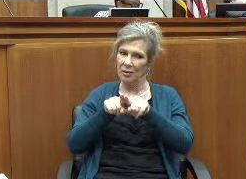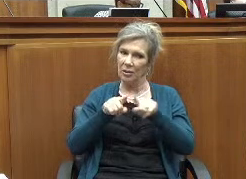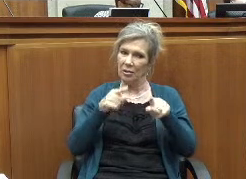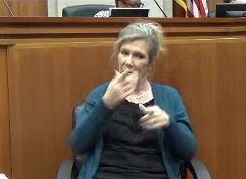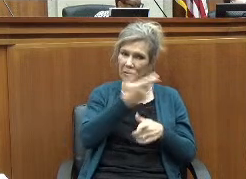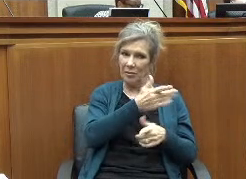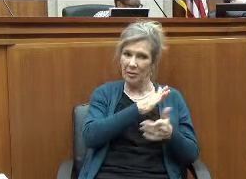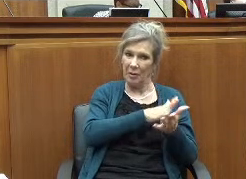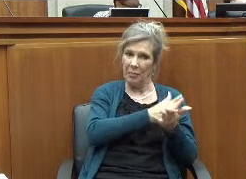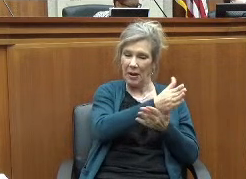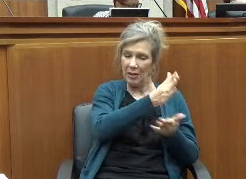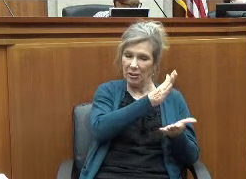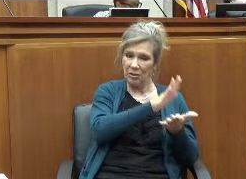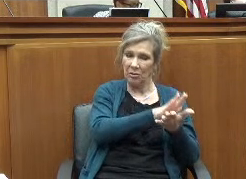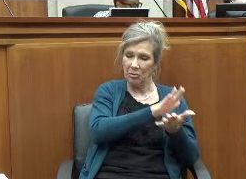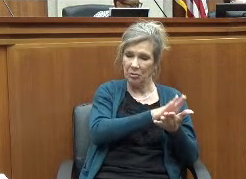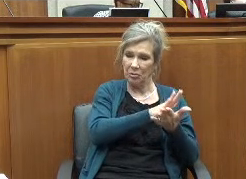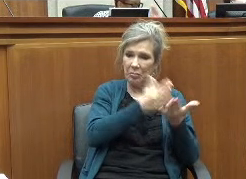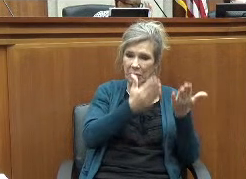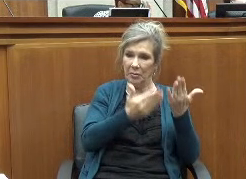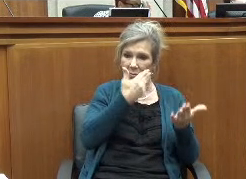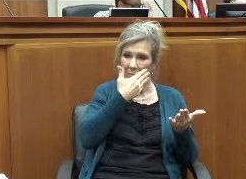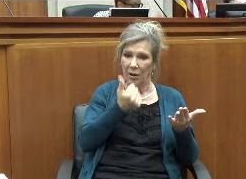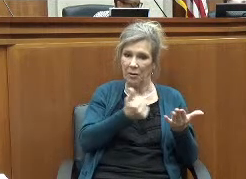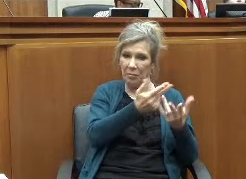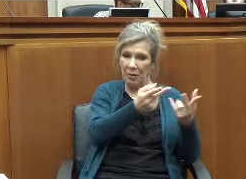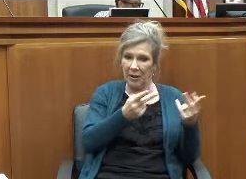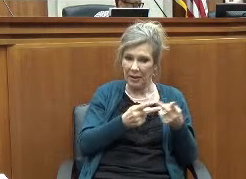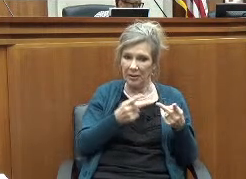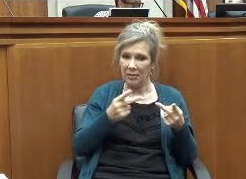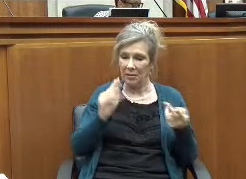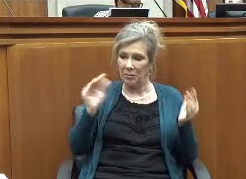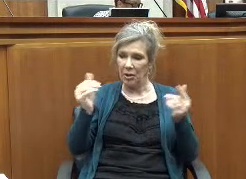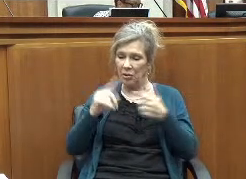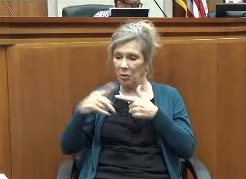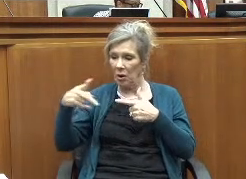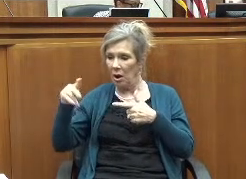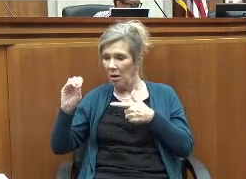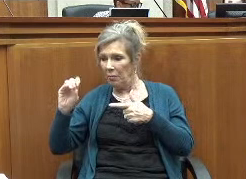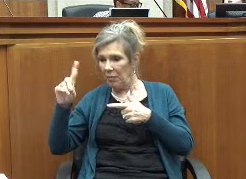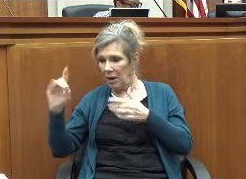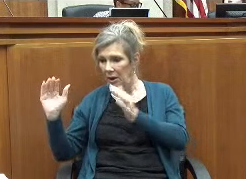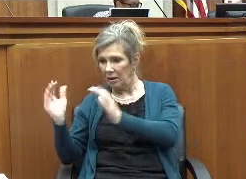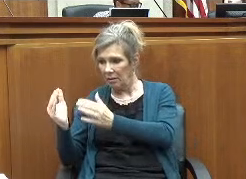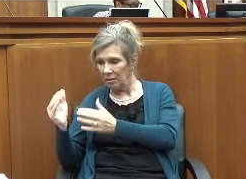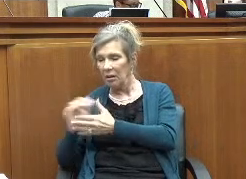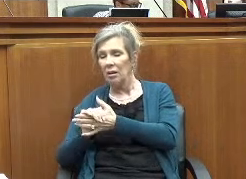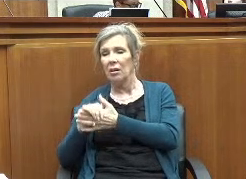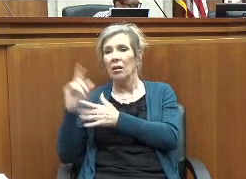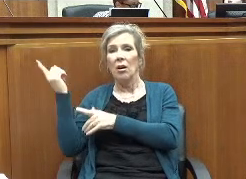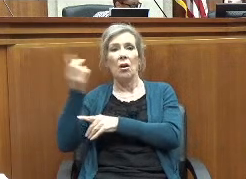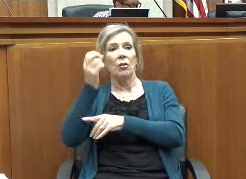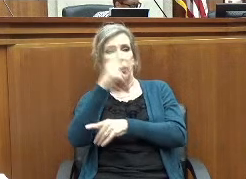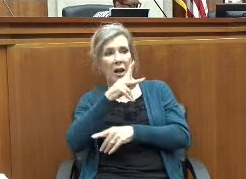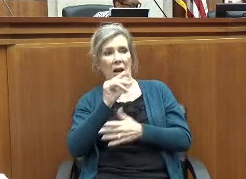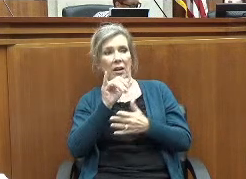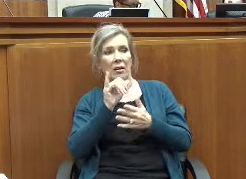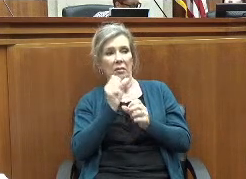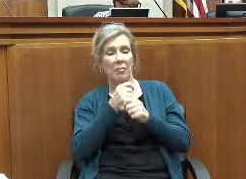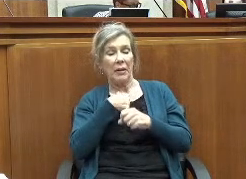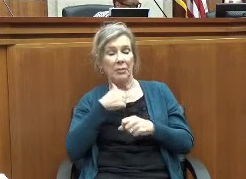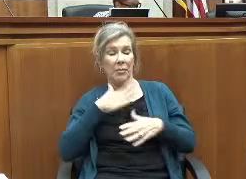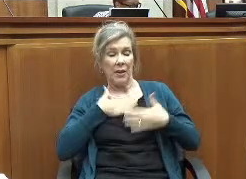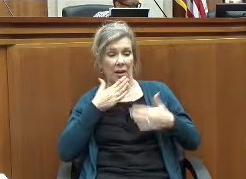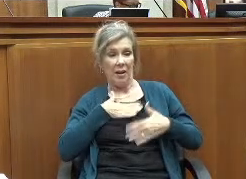main campus as opposed to a particular pod. And so that makes me very happy. So the question